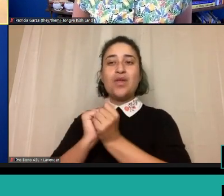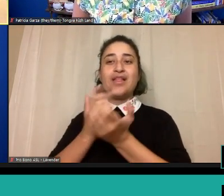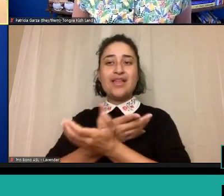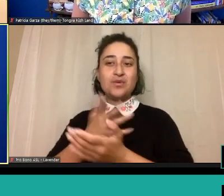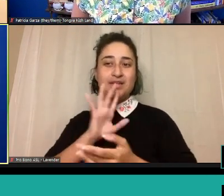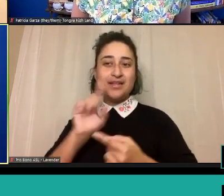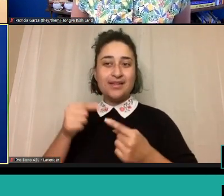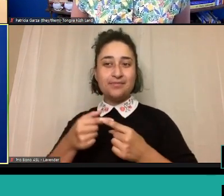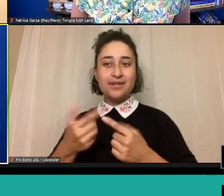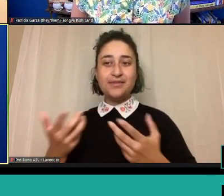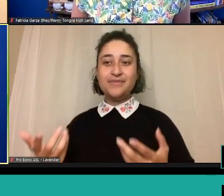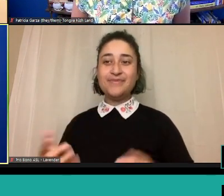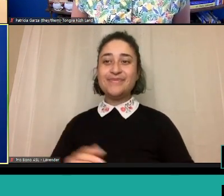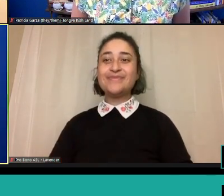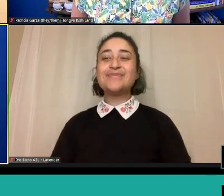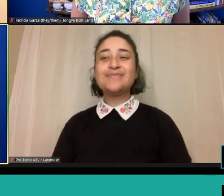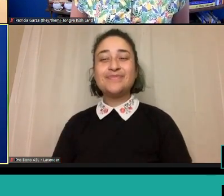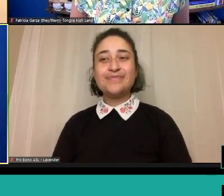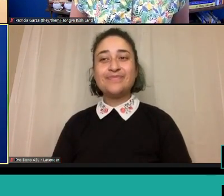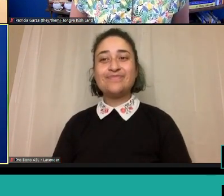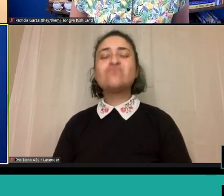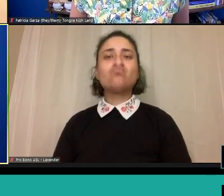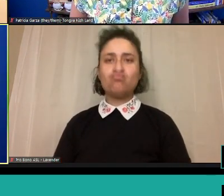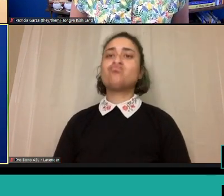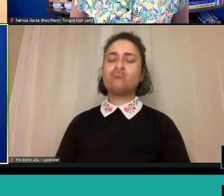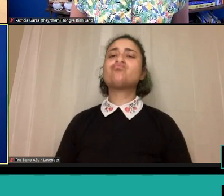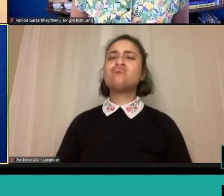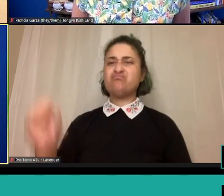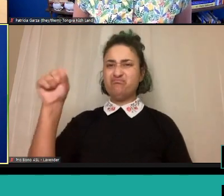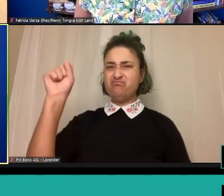afternoon? Yes, definitely.